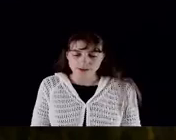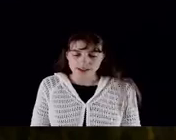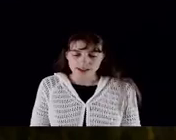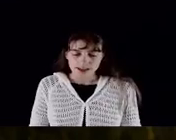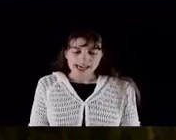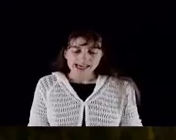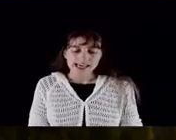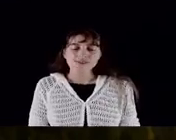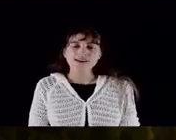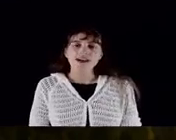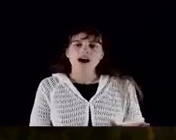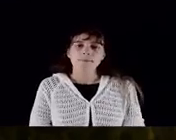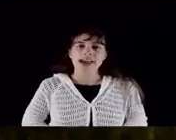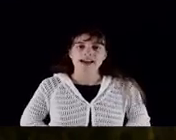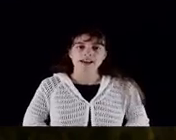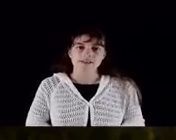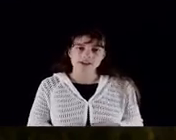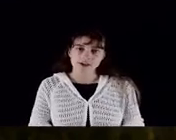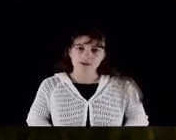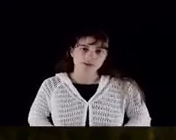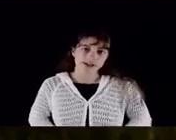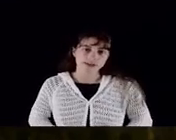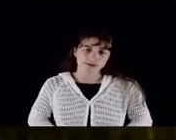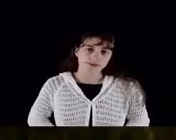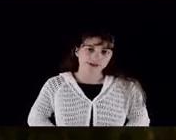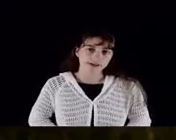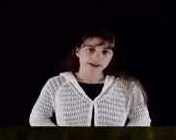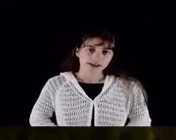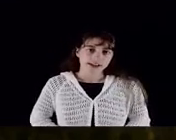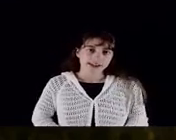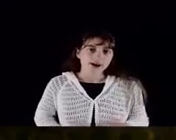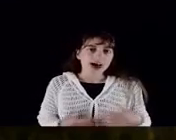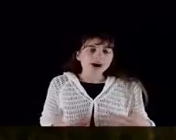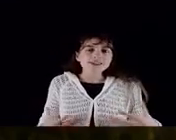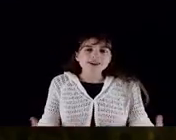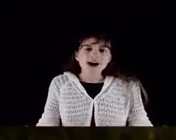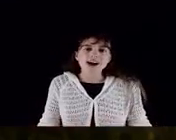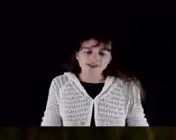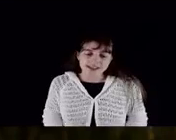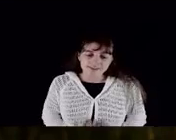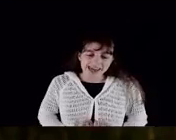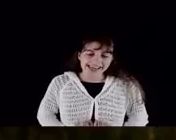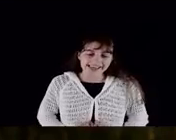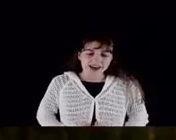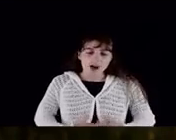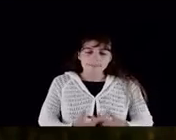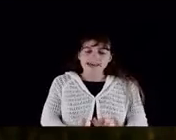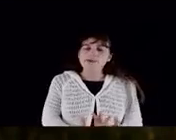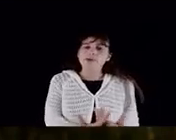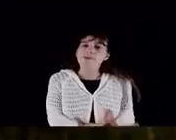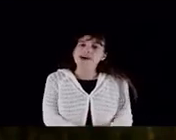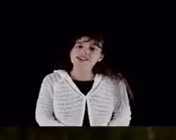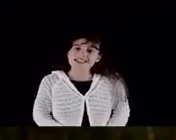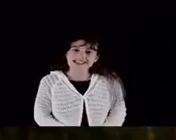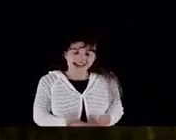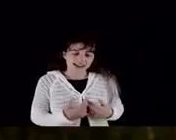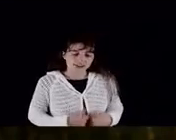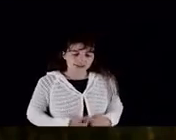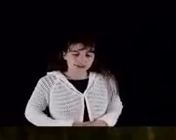gold, even a man than the golden wedge of Ophir." Amen. Now, how is God going to make a man more